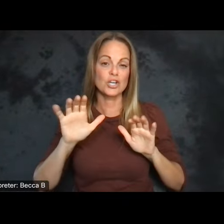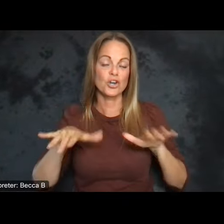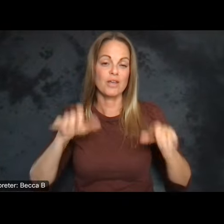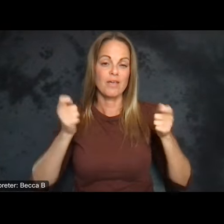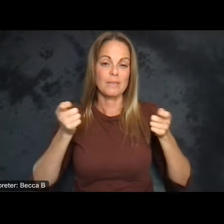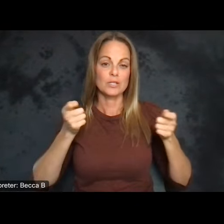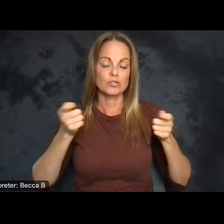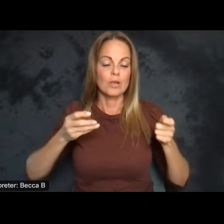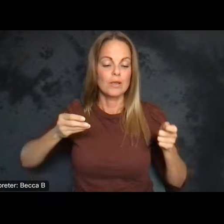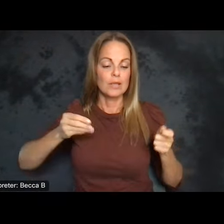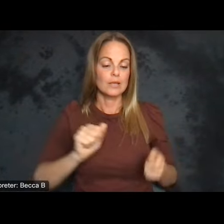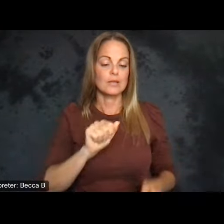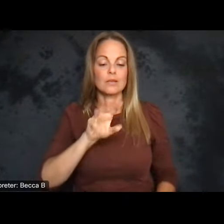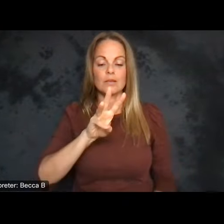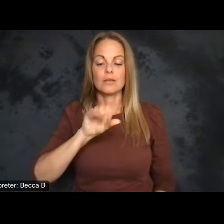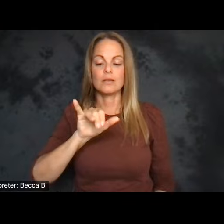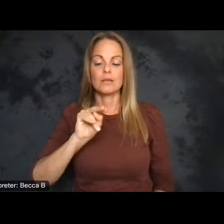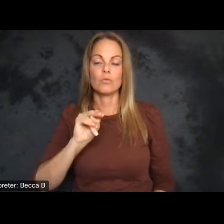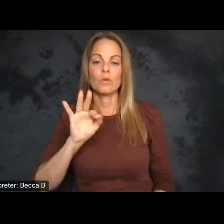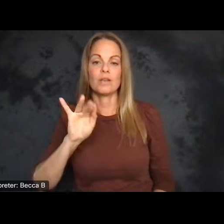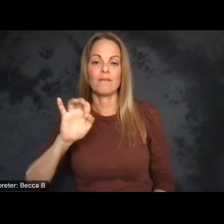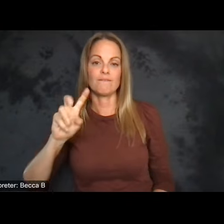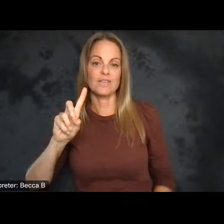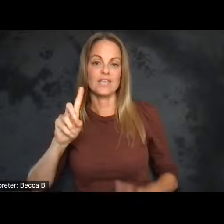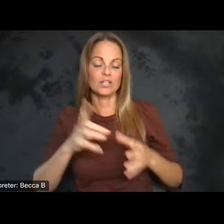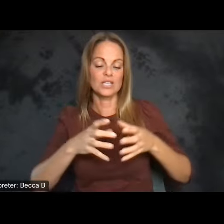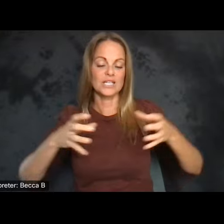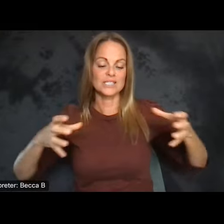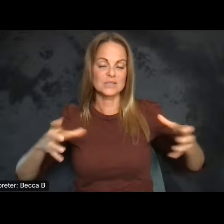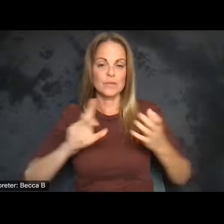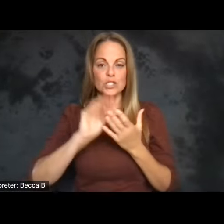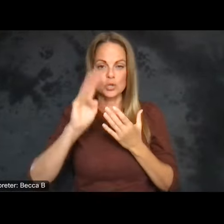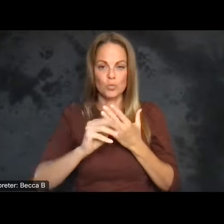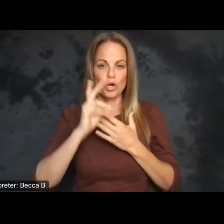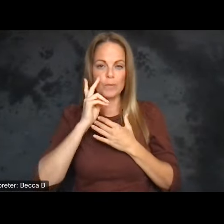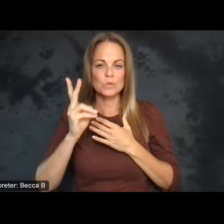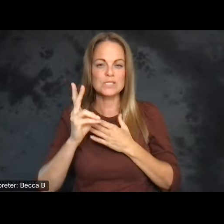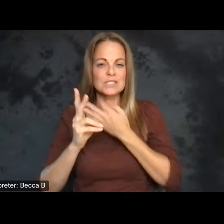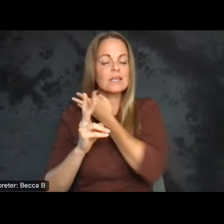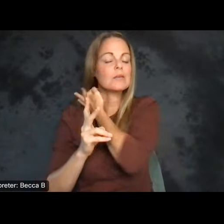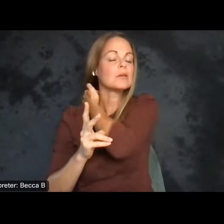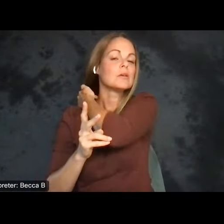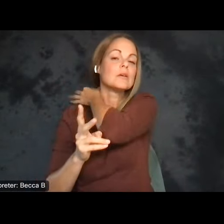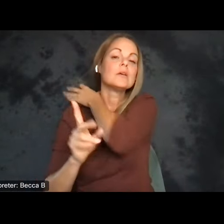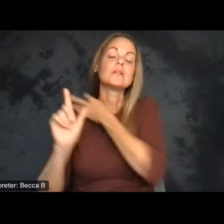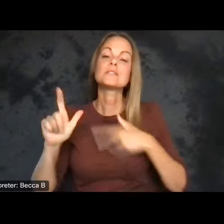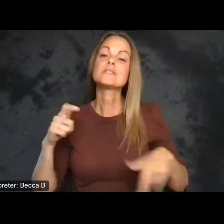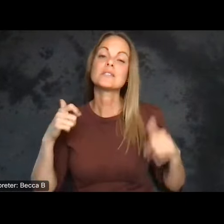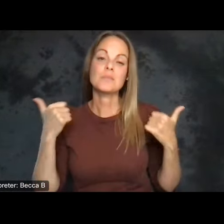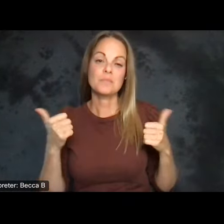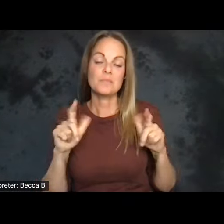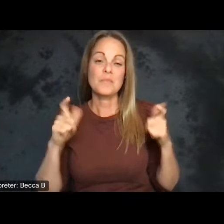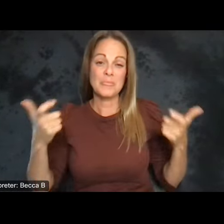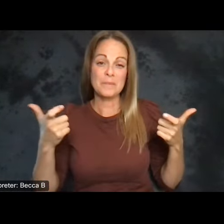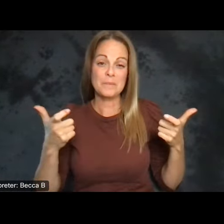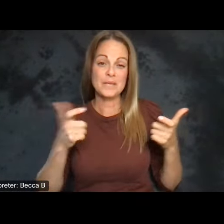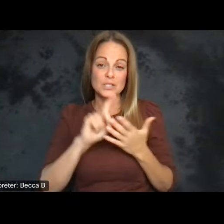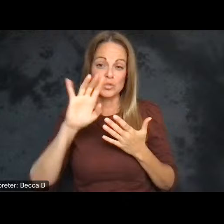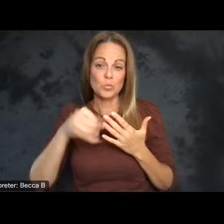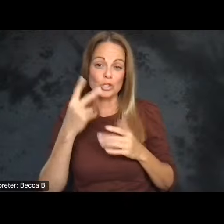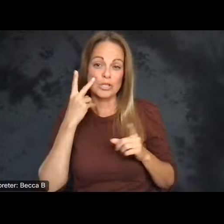Winfield expansion program down there that you'll see. That's the one major project I really wanted to hit on there. It's